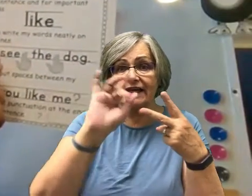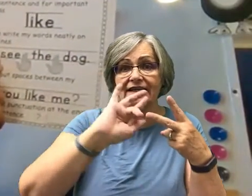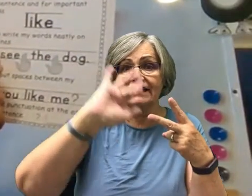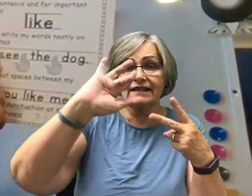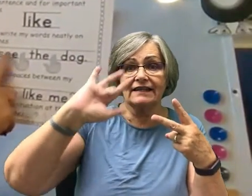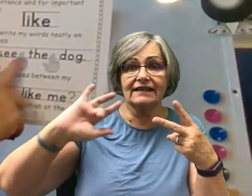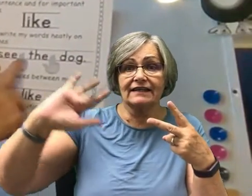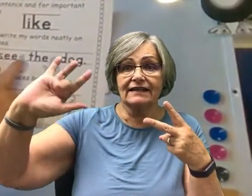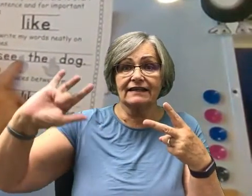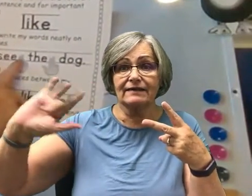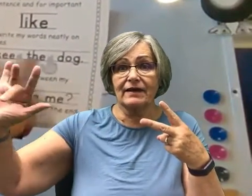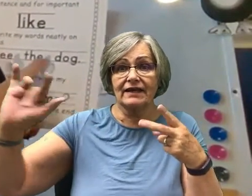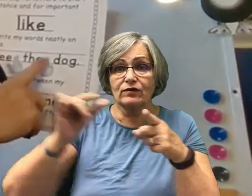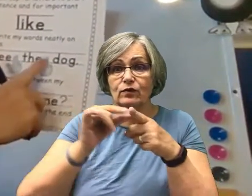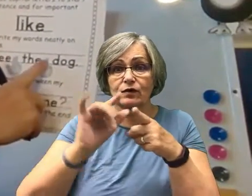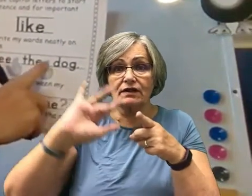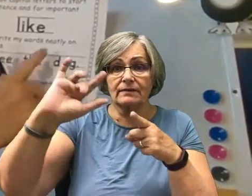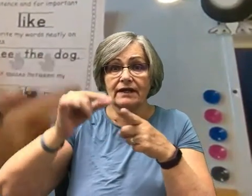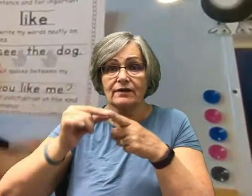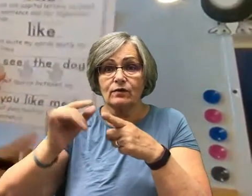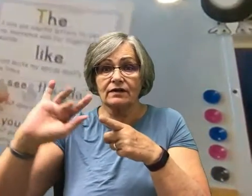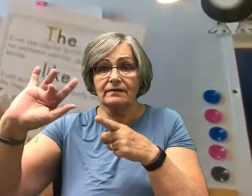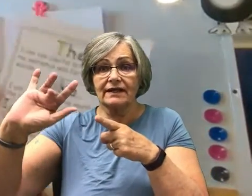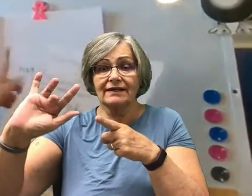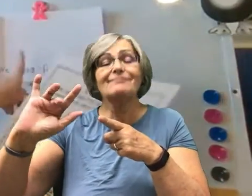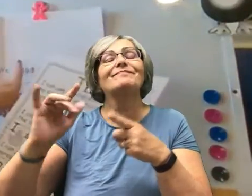Did I add spaces between my words?